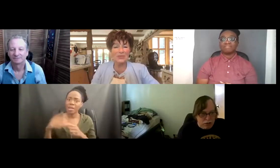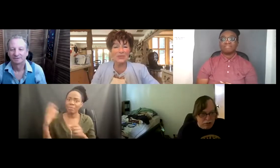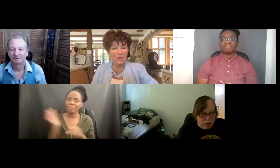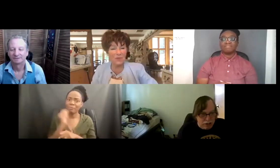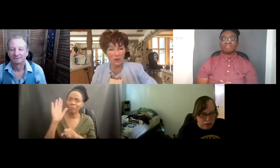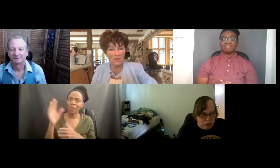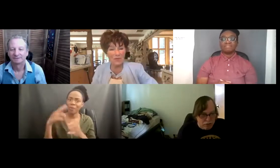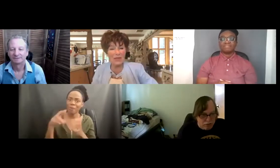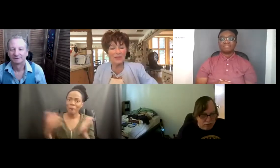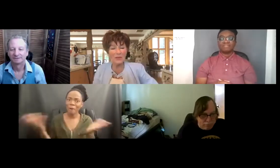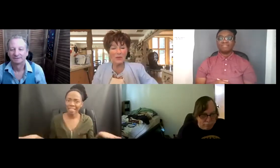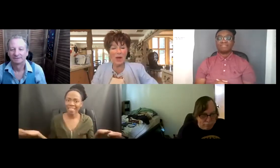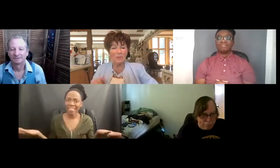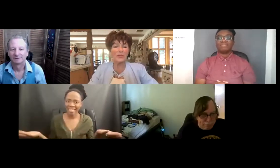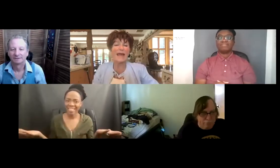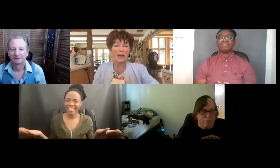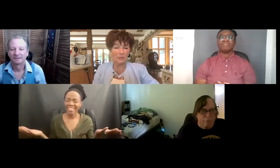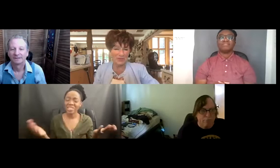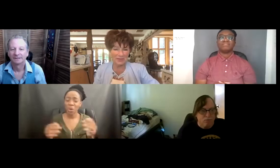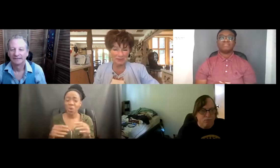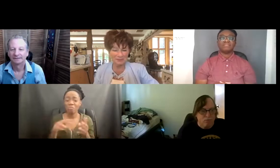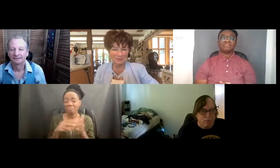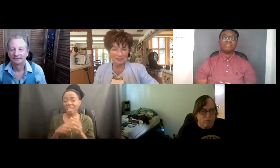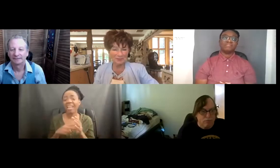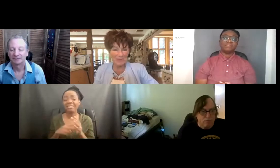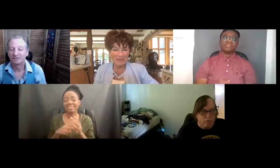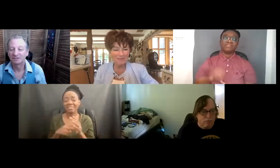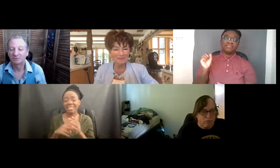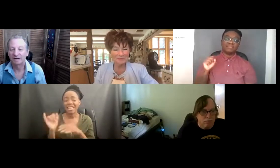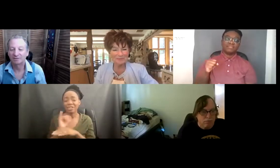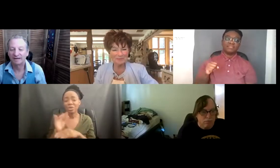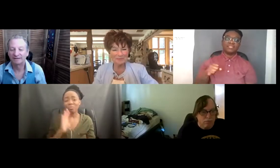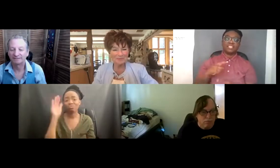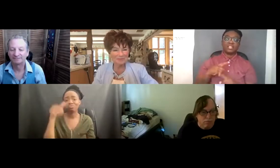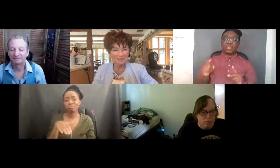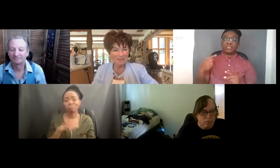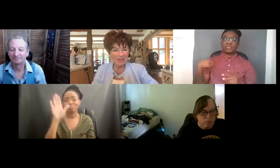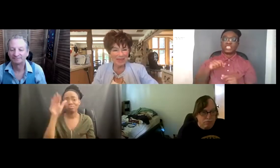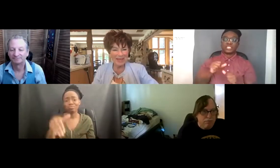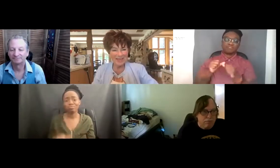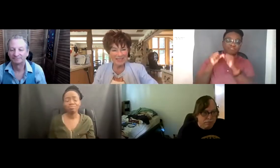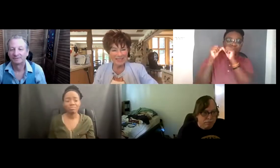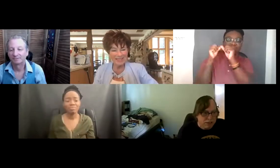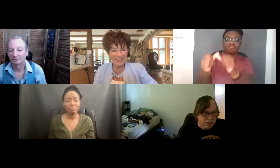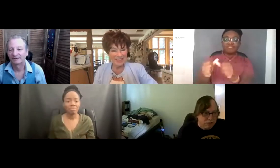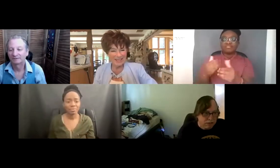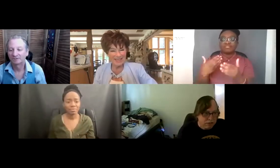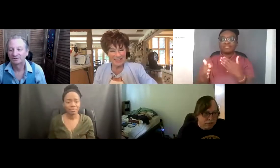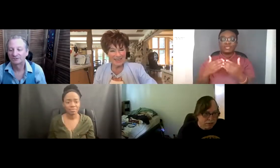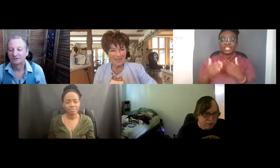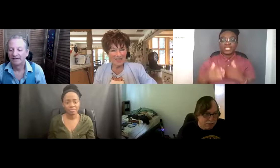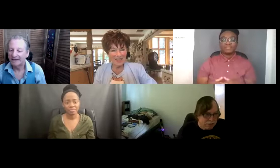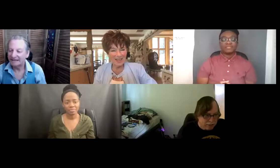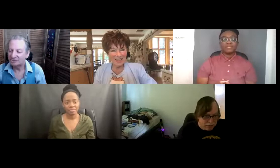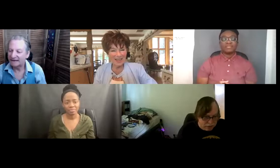So it's full of ups and downs. Yeah, but we just ride the wave. Yeah. Ride the